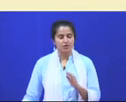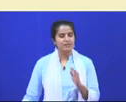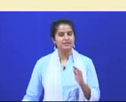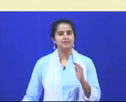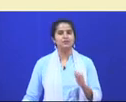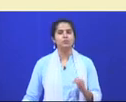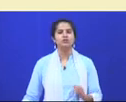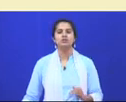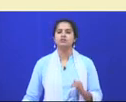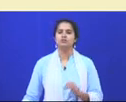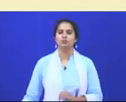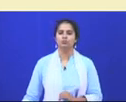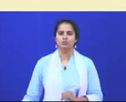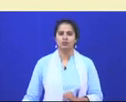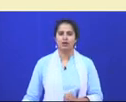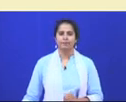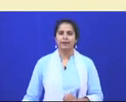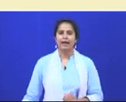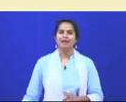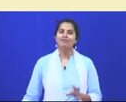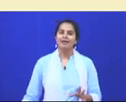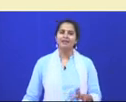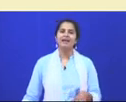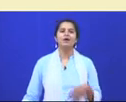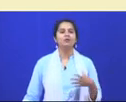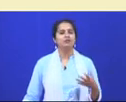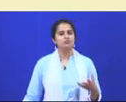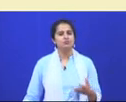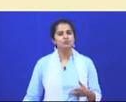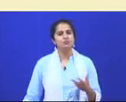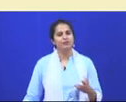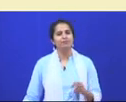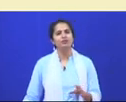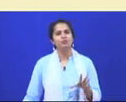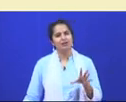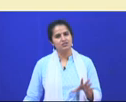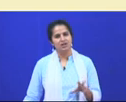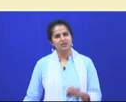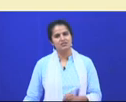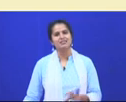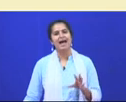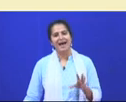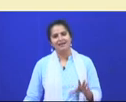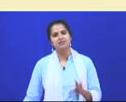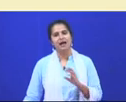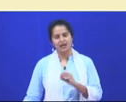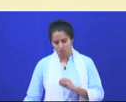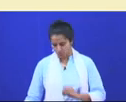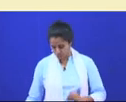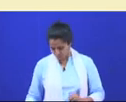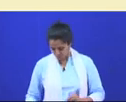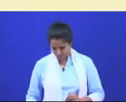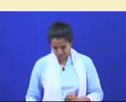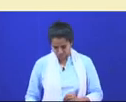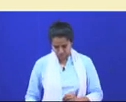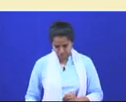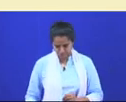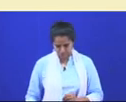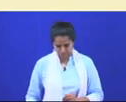different contexts in which it is used. And finally, I will introduce you briefly to the conjunctions and